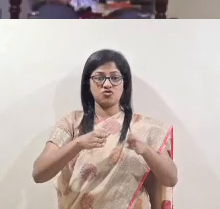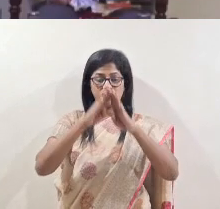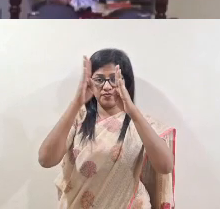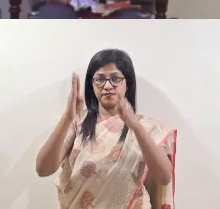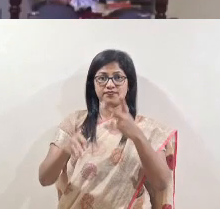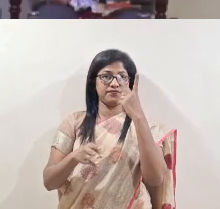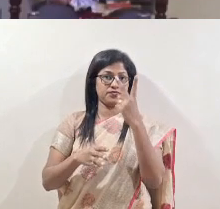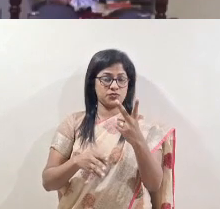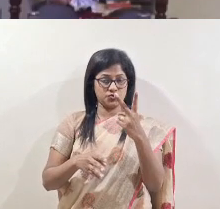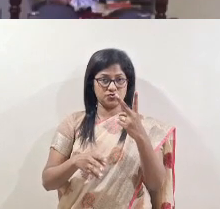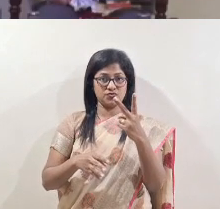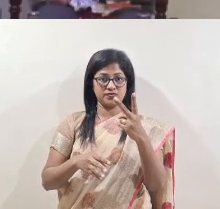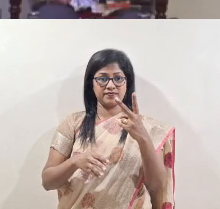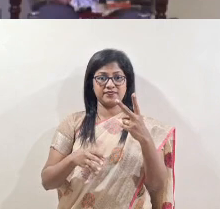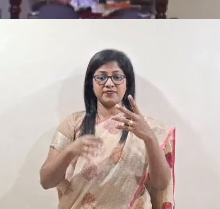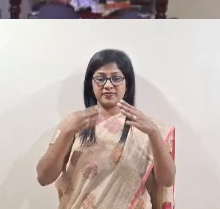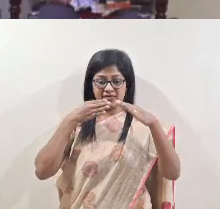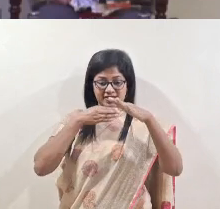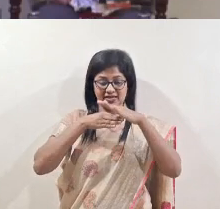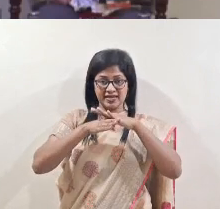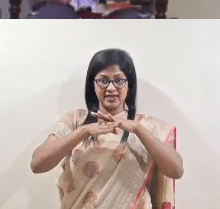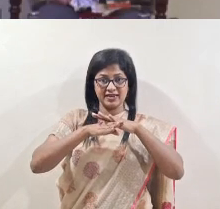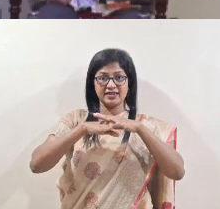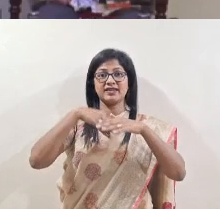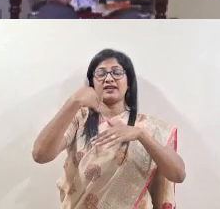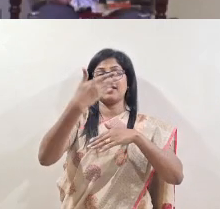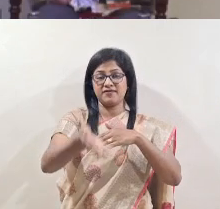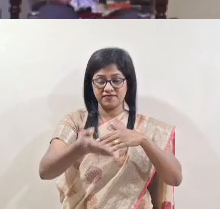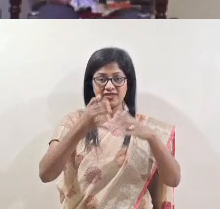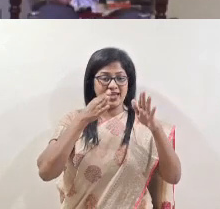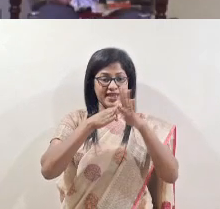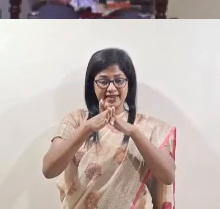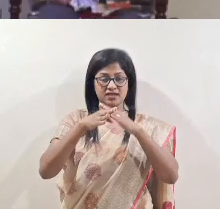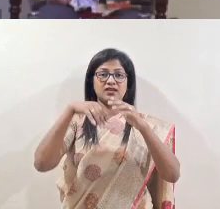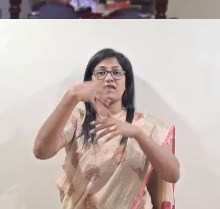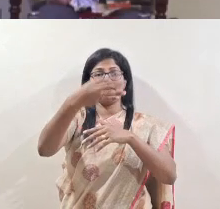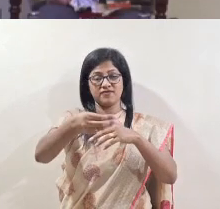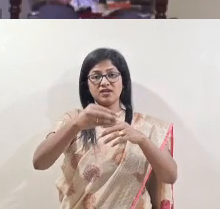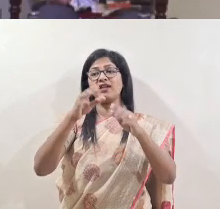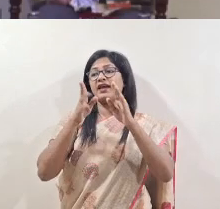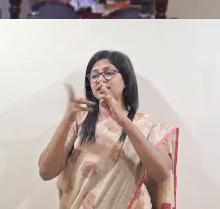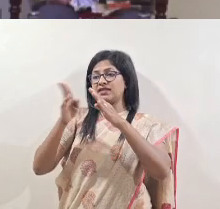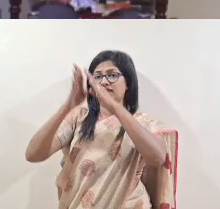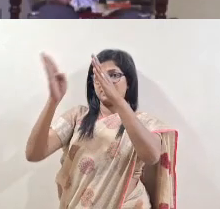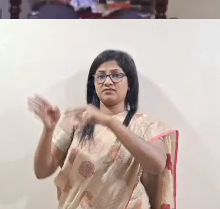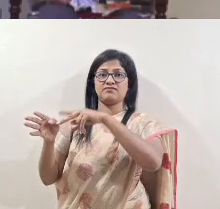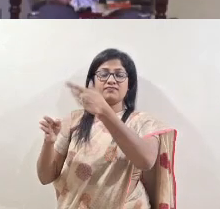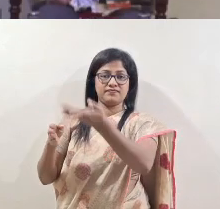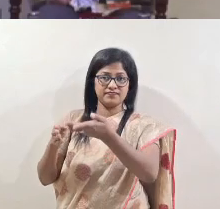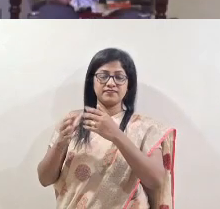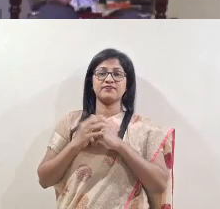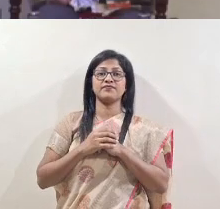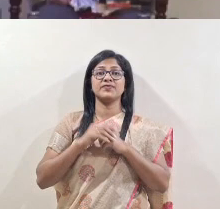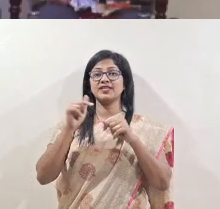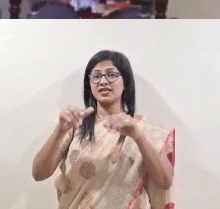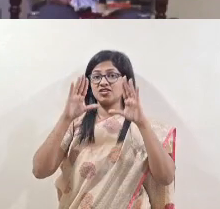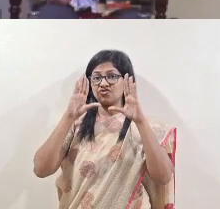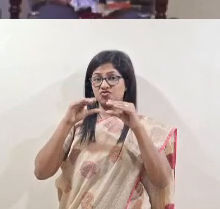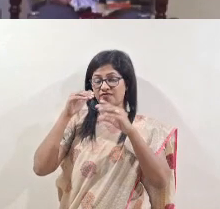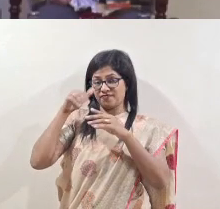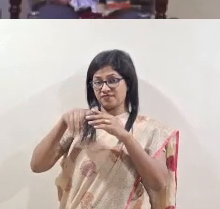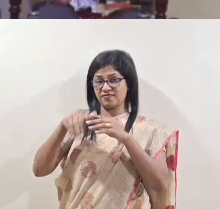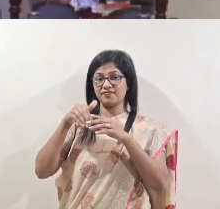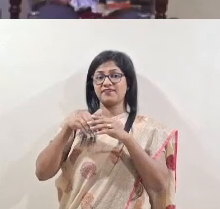the after the entry of the metro station and one at the side of ticketing counter. So in the software, we have